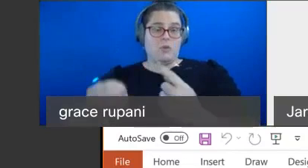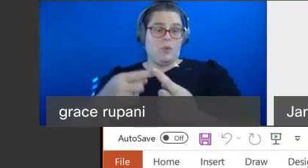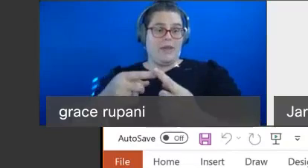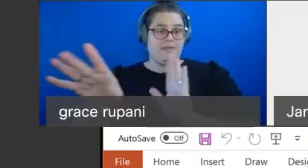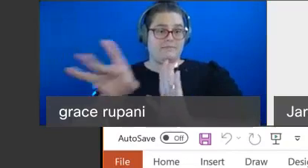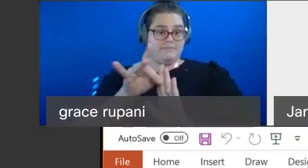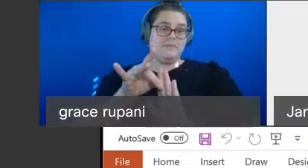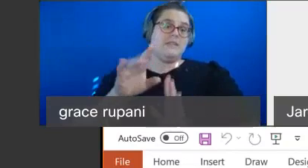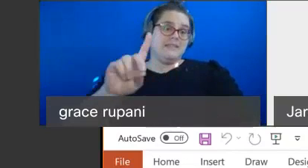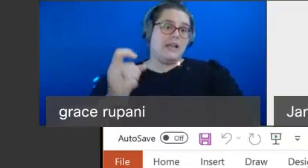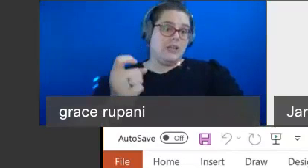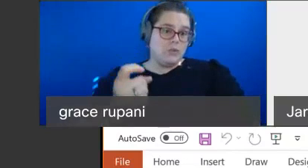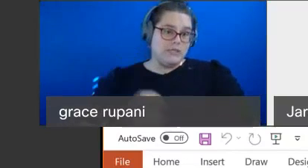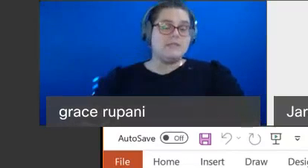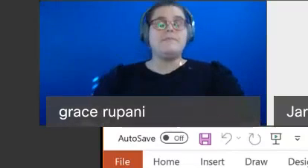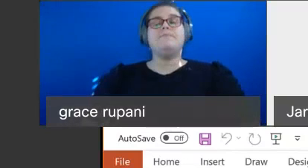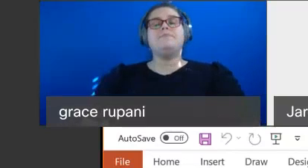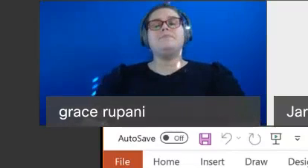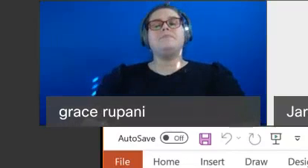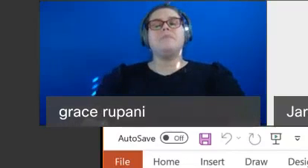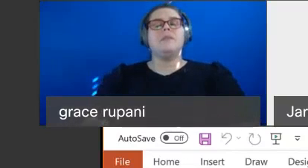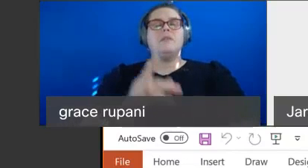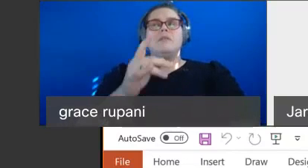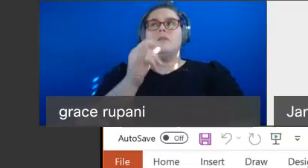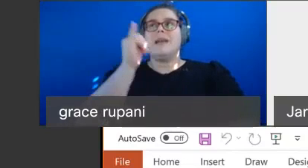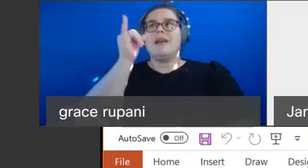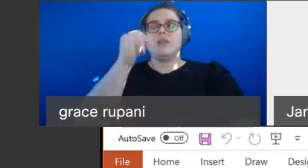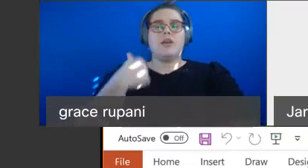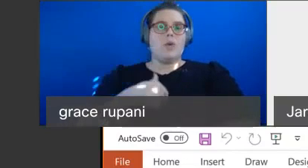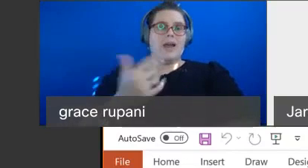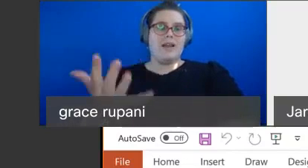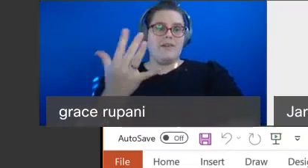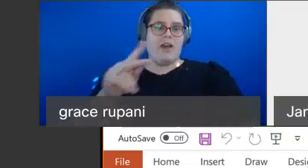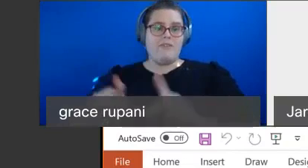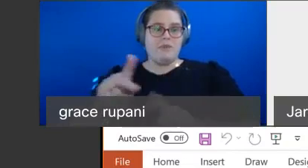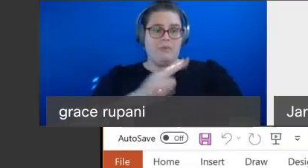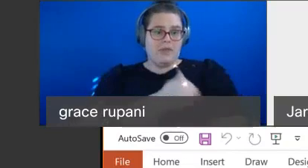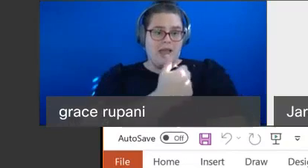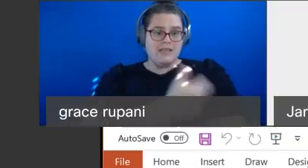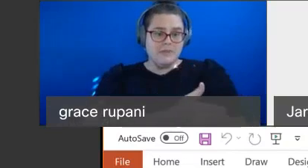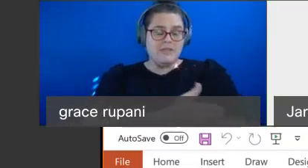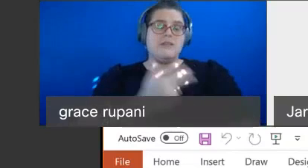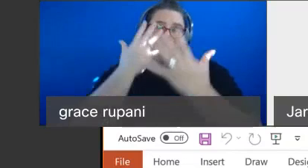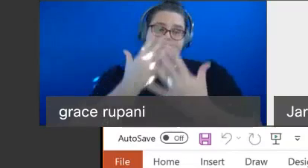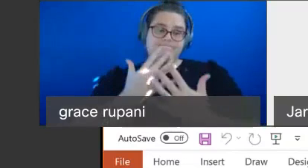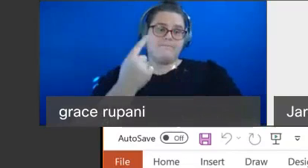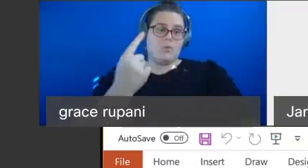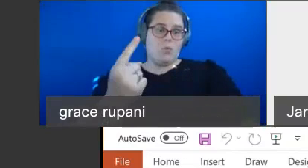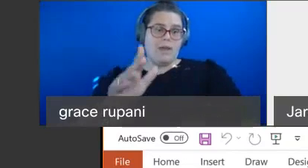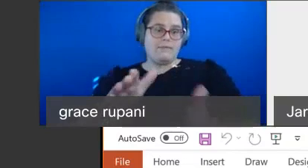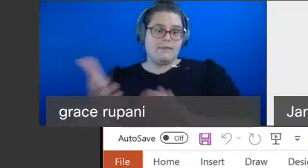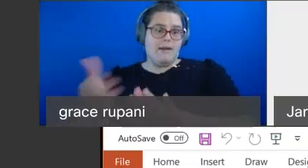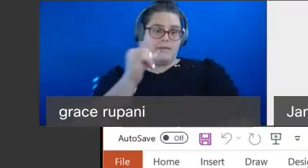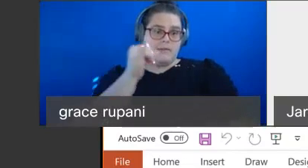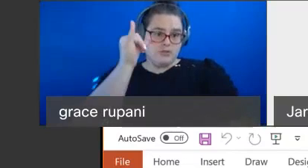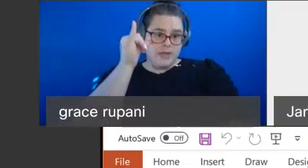yesterday, we had 5 people in the hospital, one of whom died yesterday. In November, we had 4